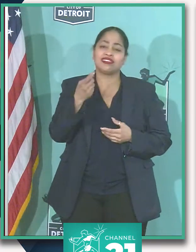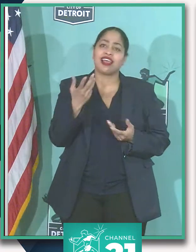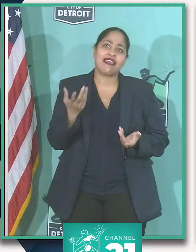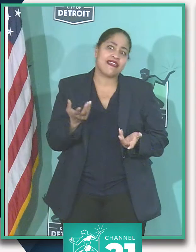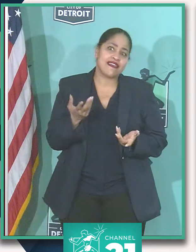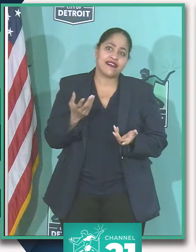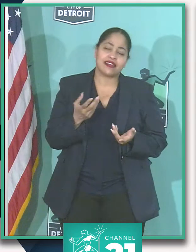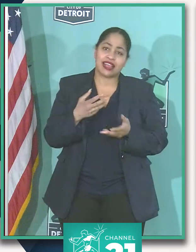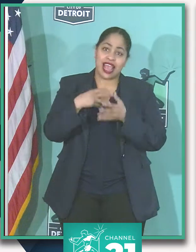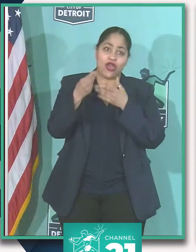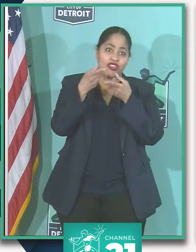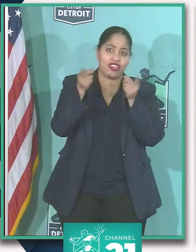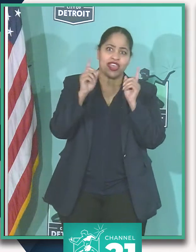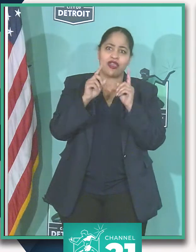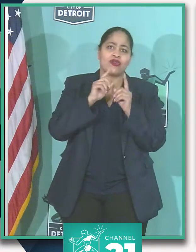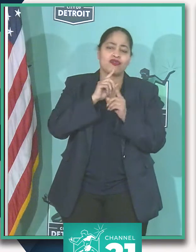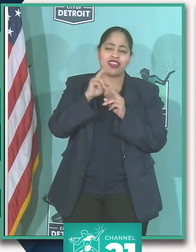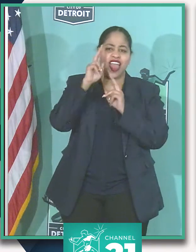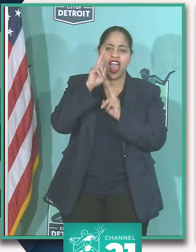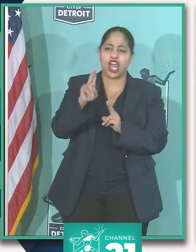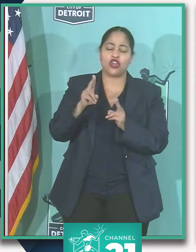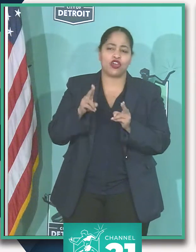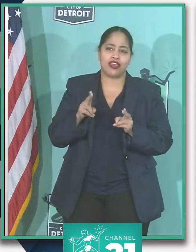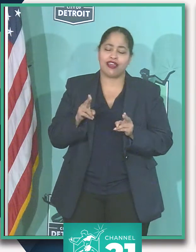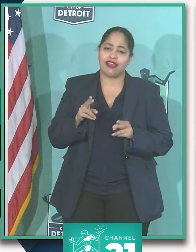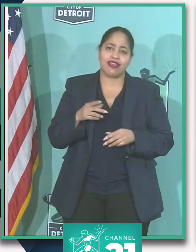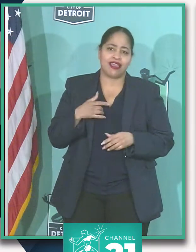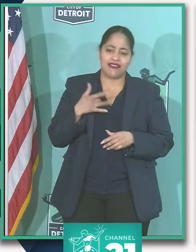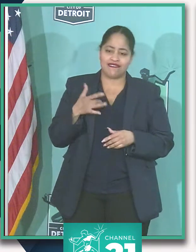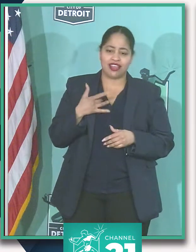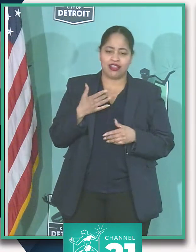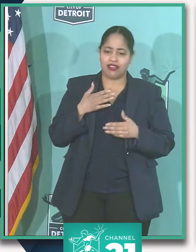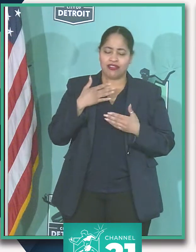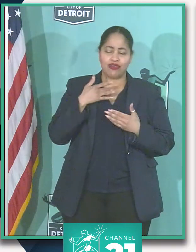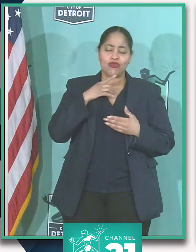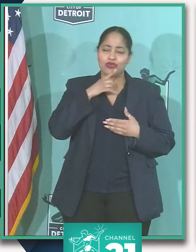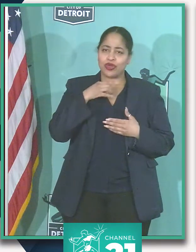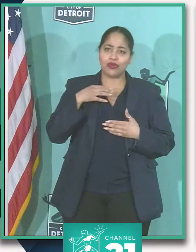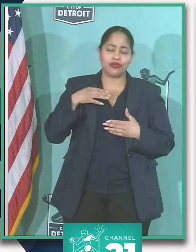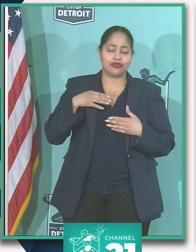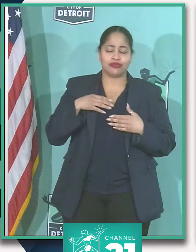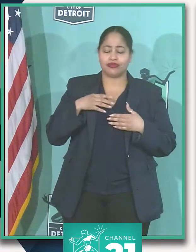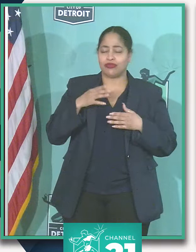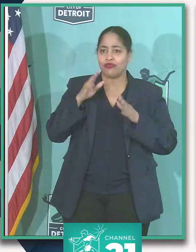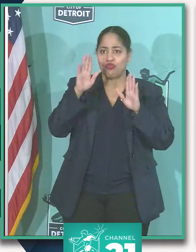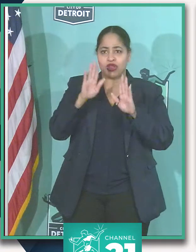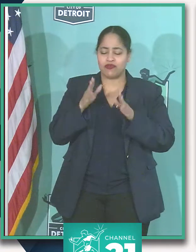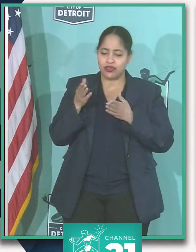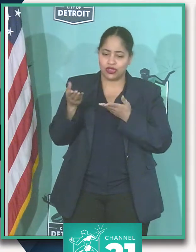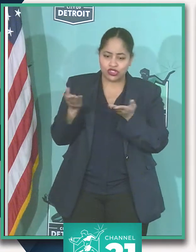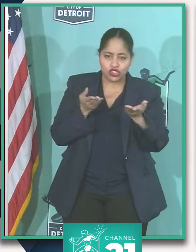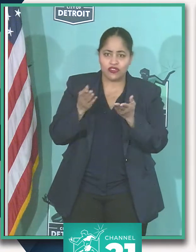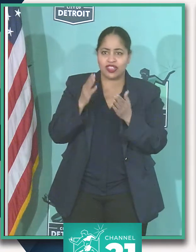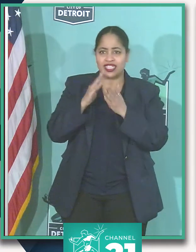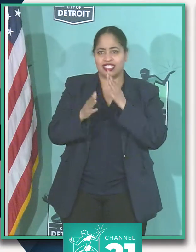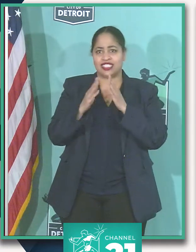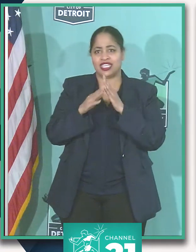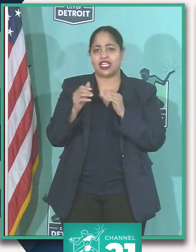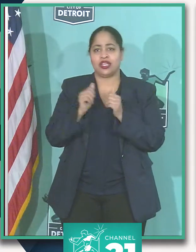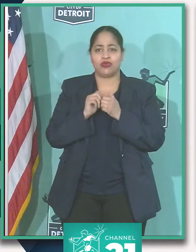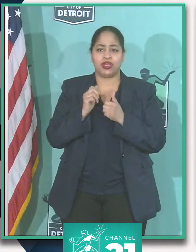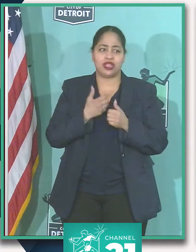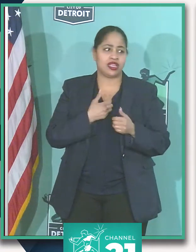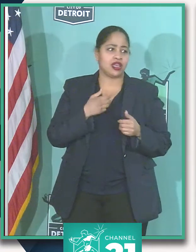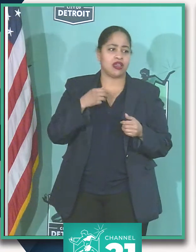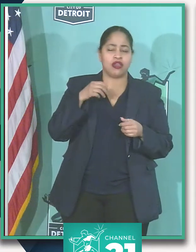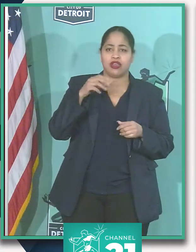being out there is just an honor and a privilege to serve the residents of the city with our great leadership from our COO, Hakeem Berry,